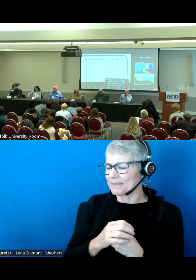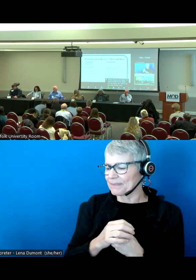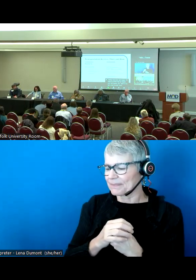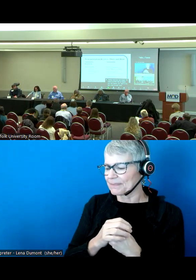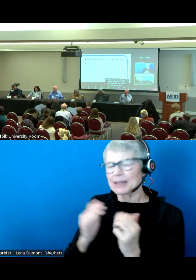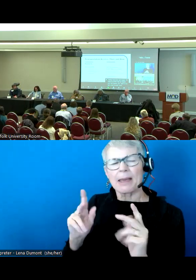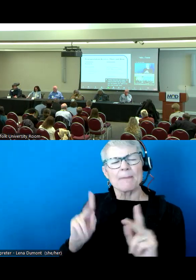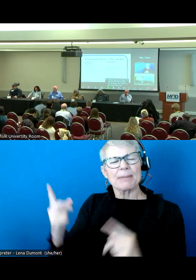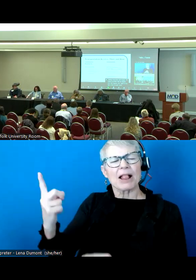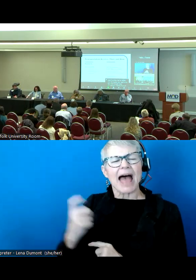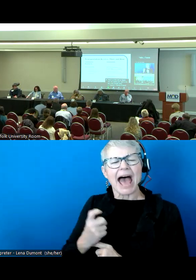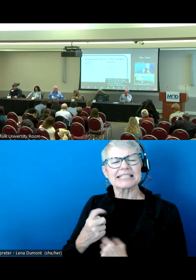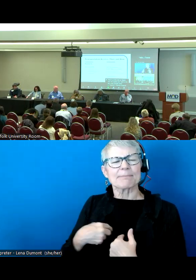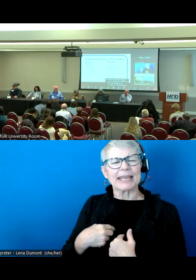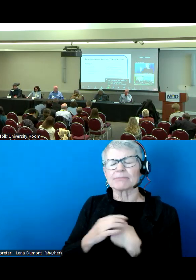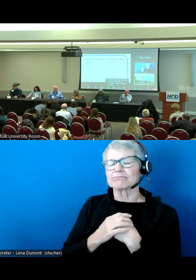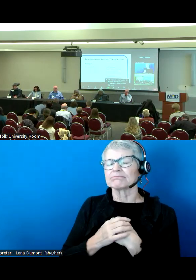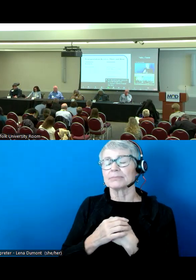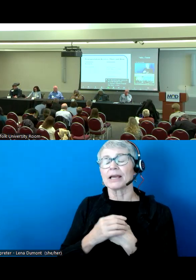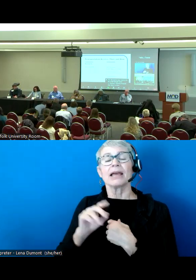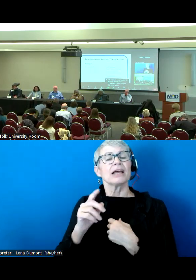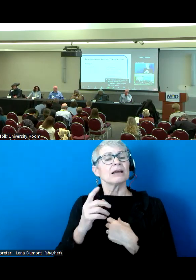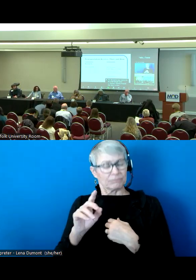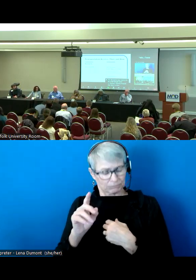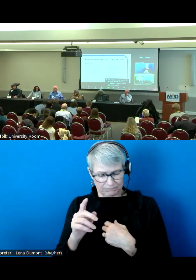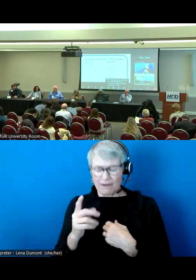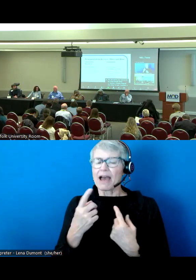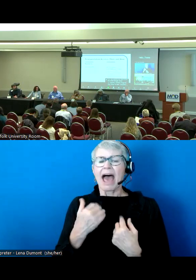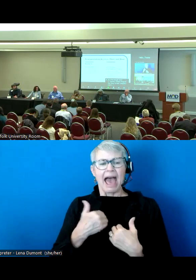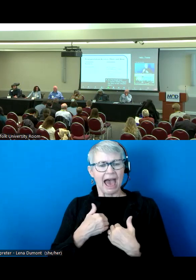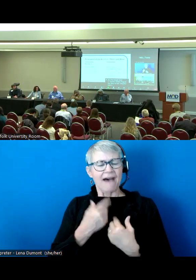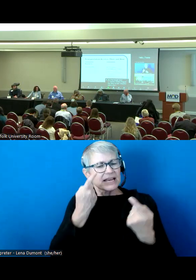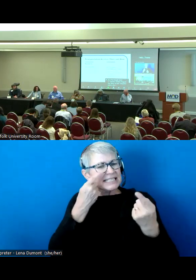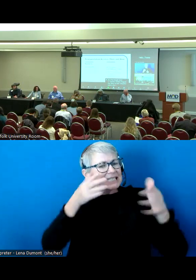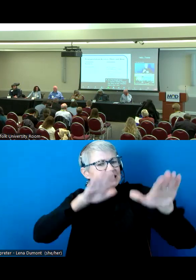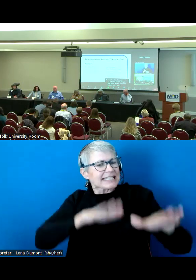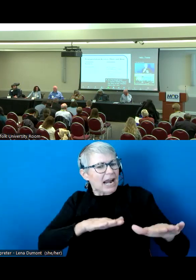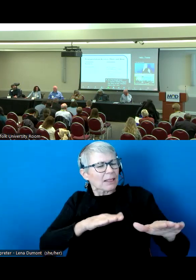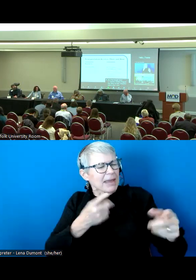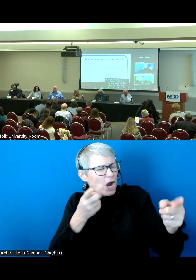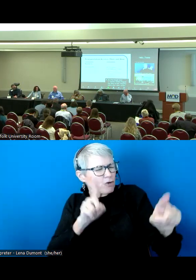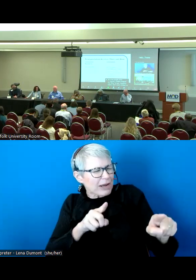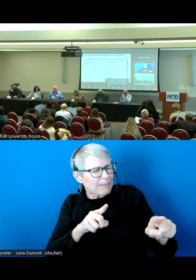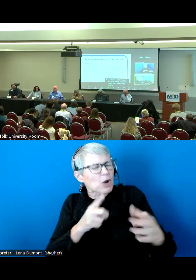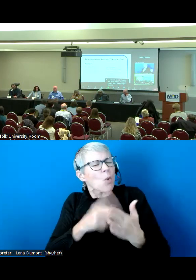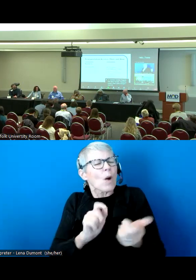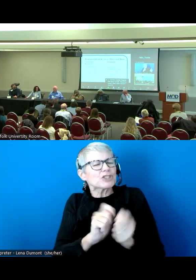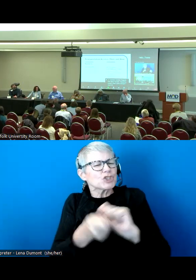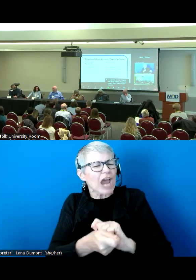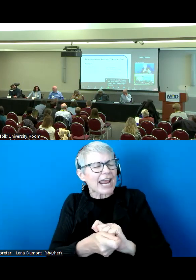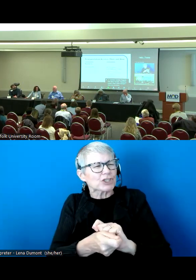what's changed since the settlement agreement? For one thing, my hair was black.